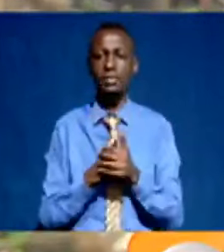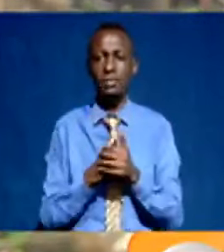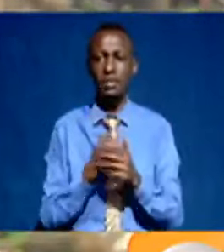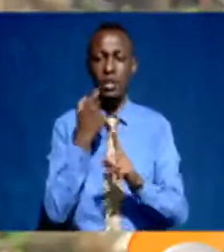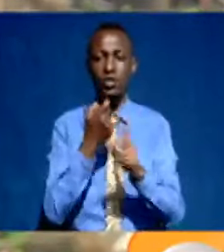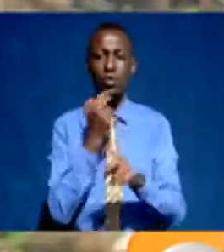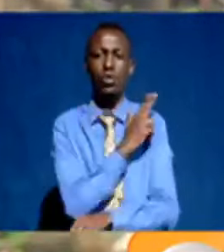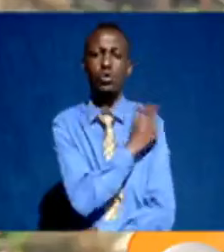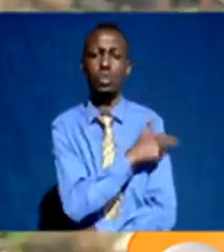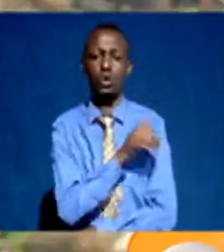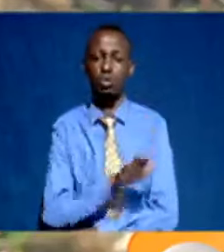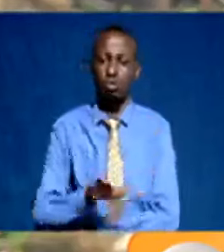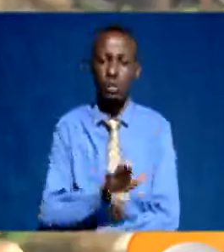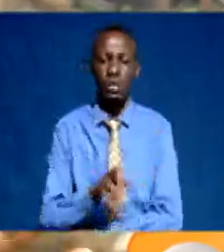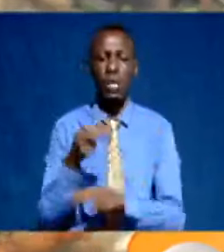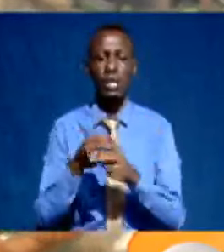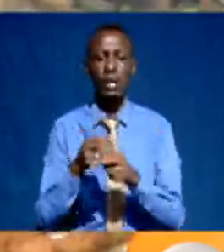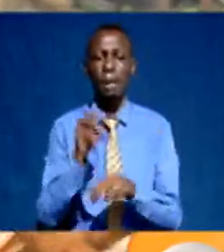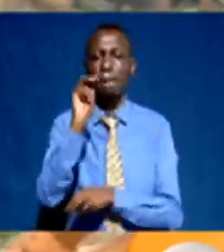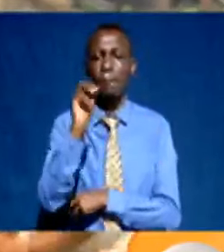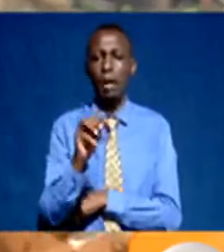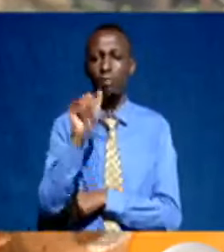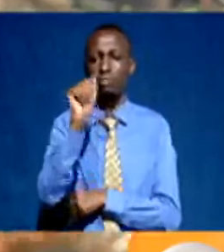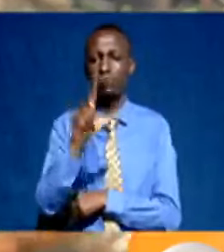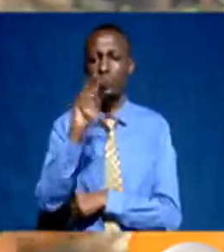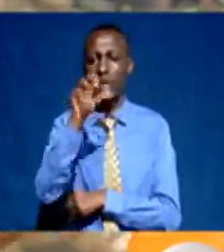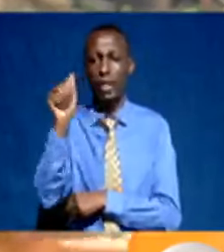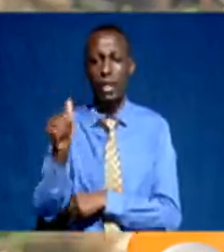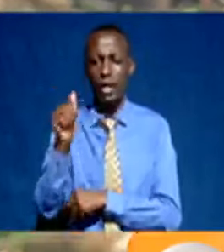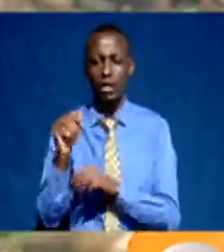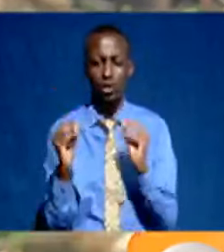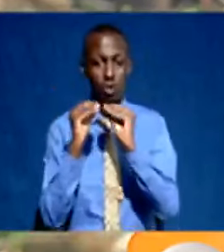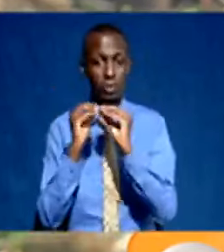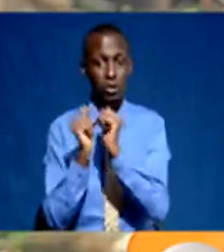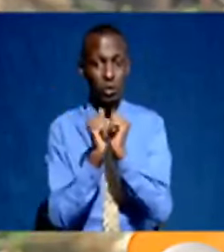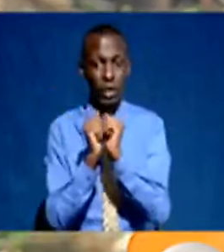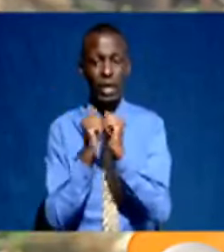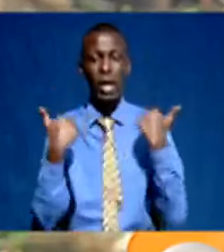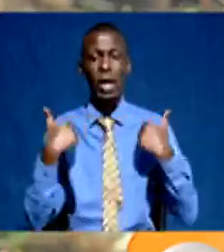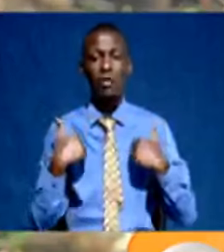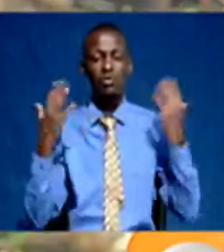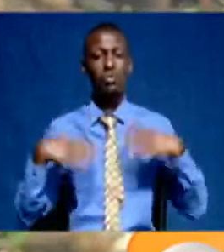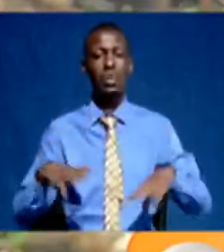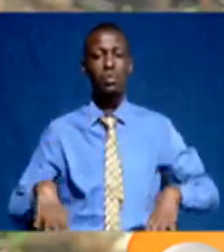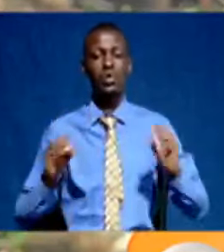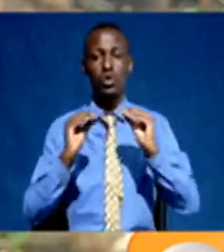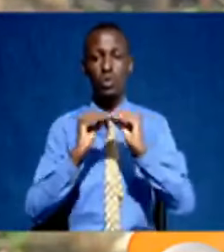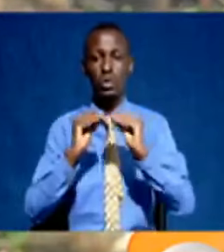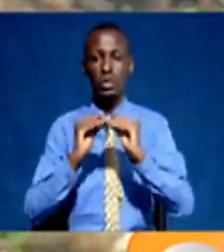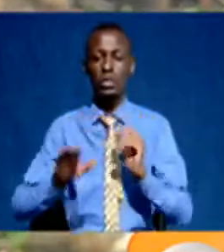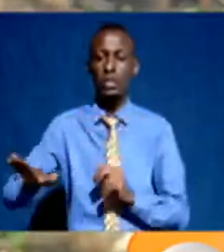dispensary. Niwakutana yeye. Kama yeye alikuwa na watu na gathering kwa kodi ya